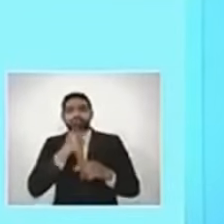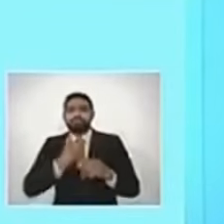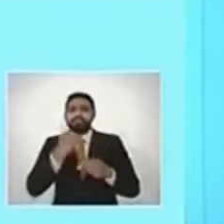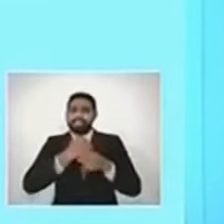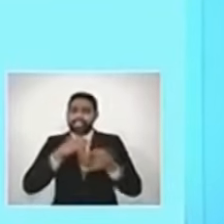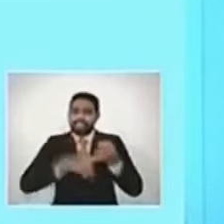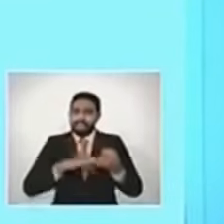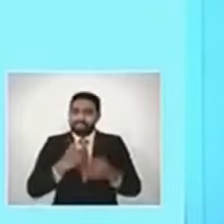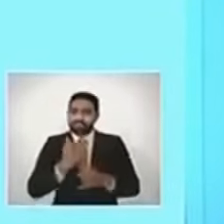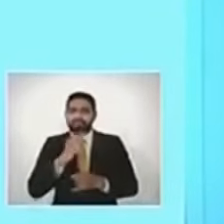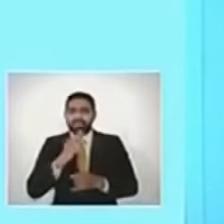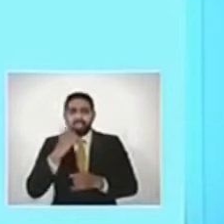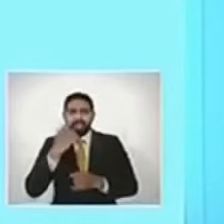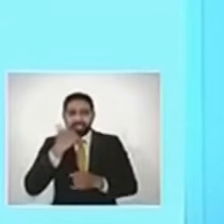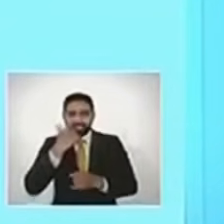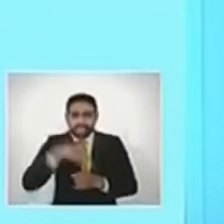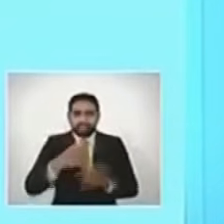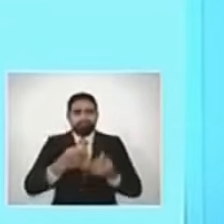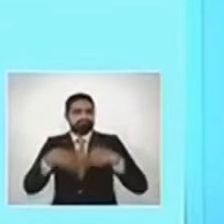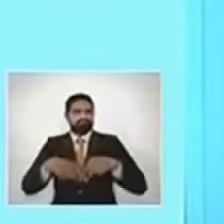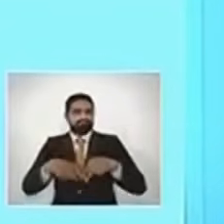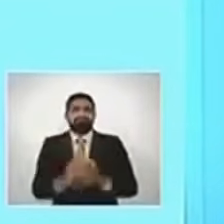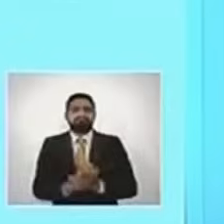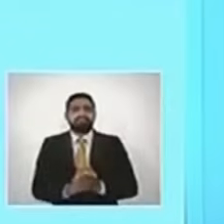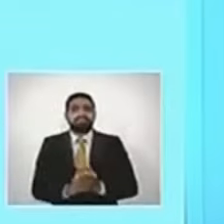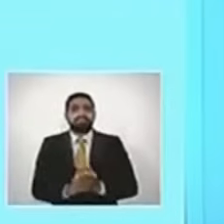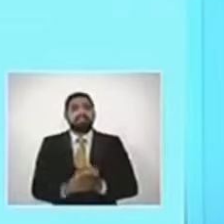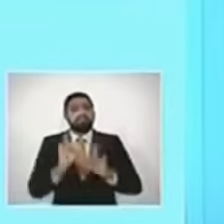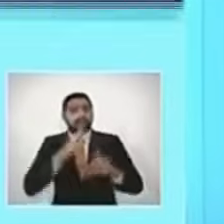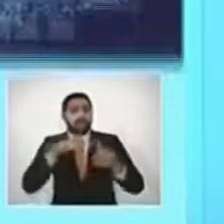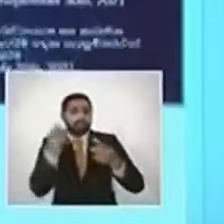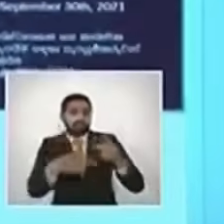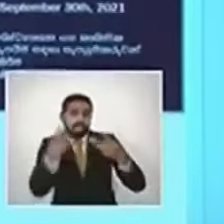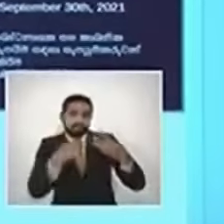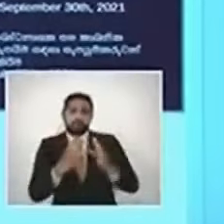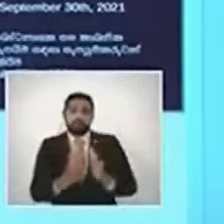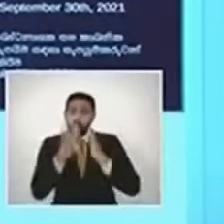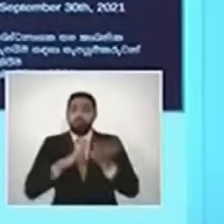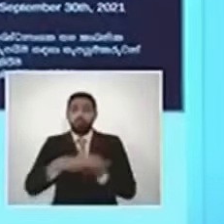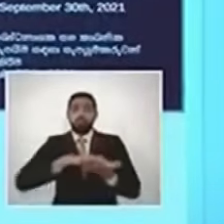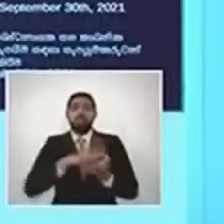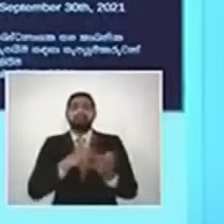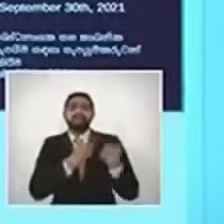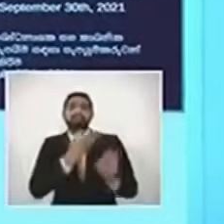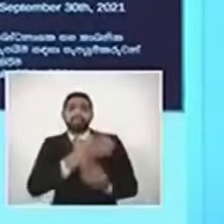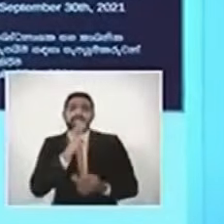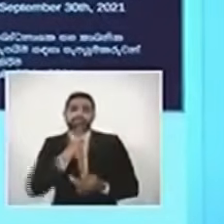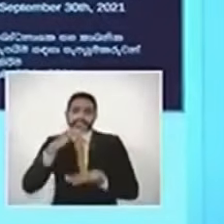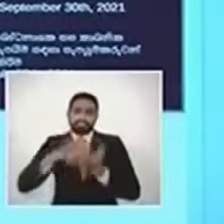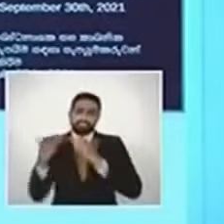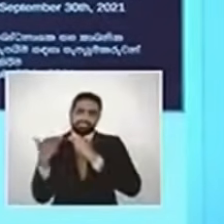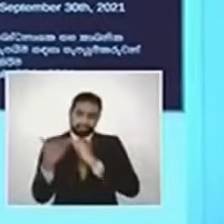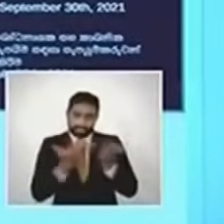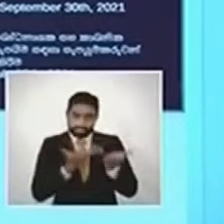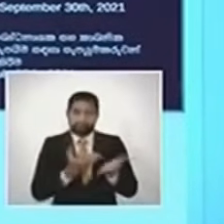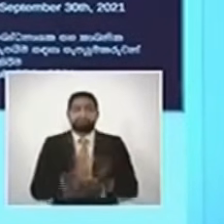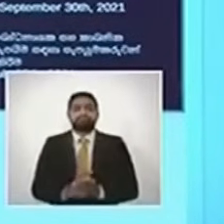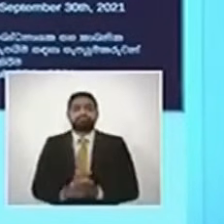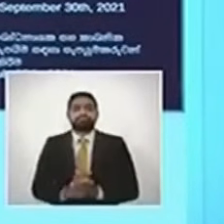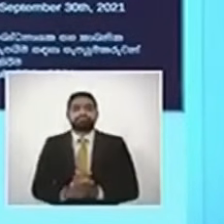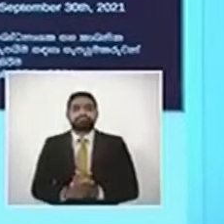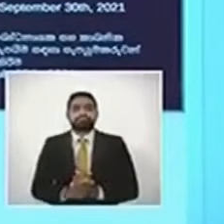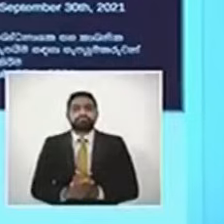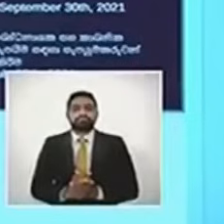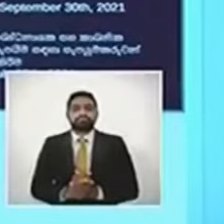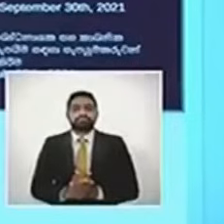tar that comes out of this entire process, and these are some of the products that are coming out through the refining